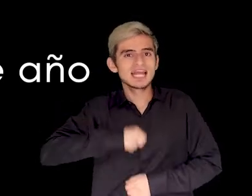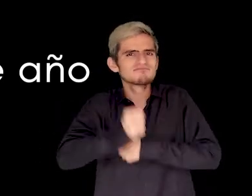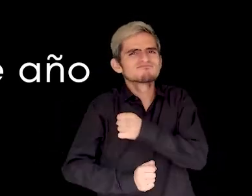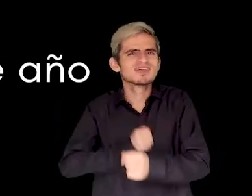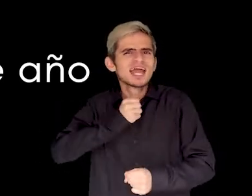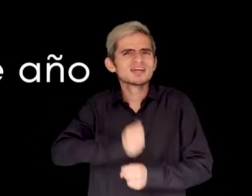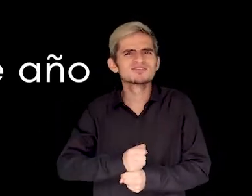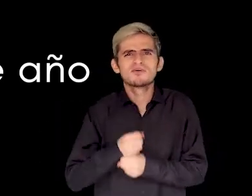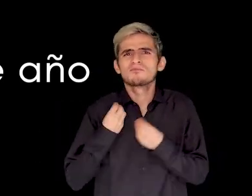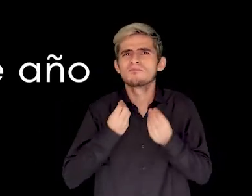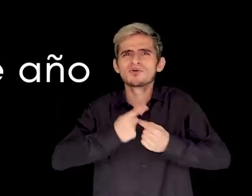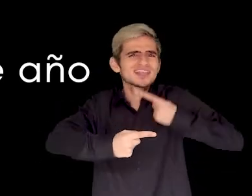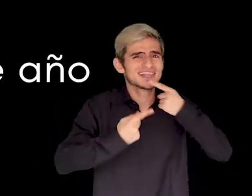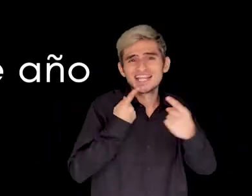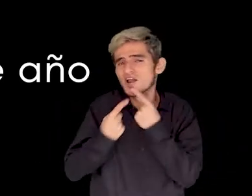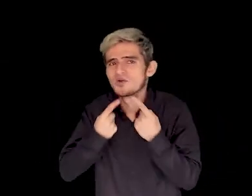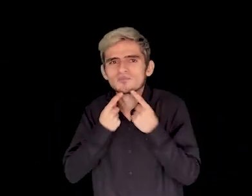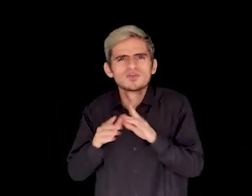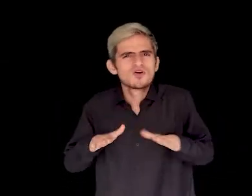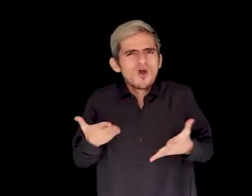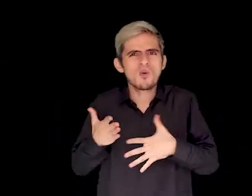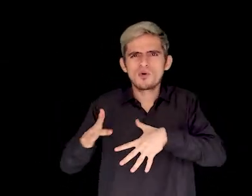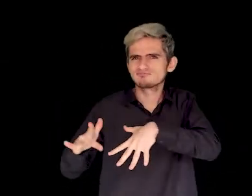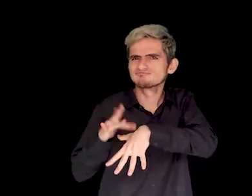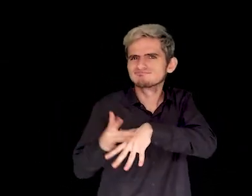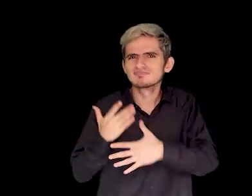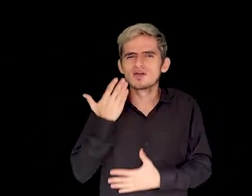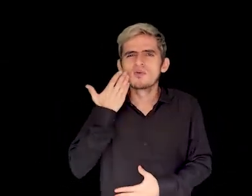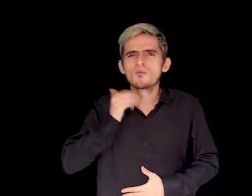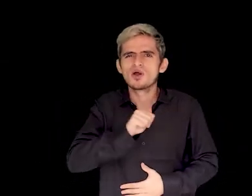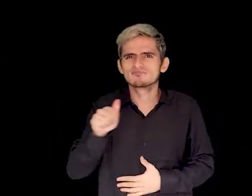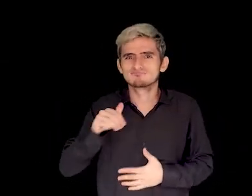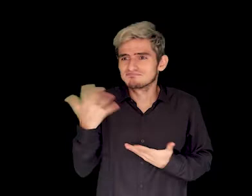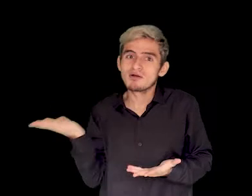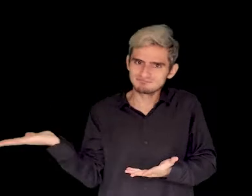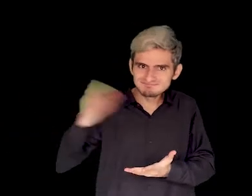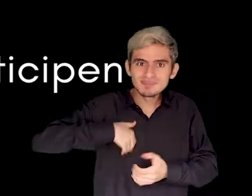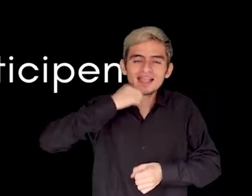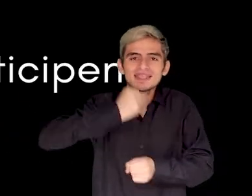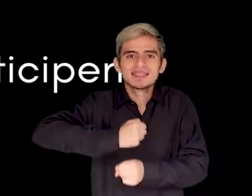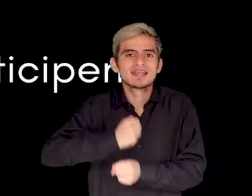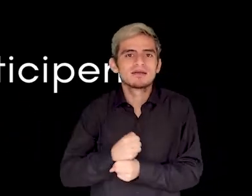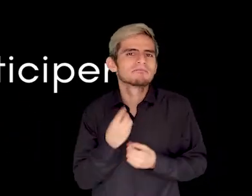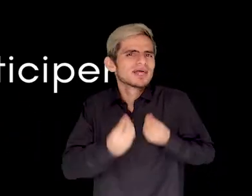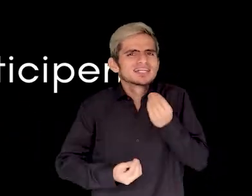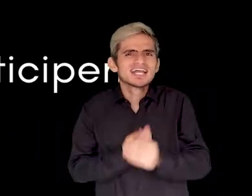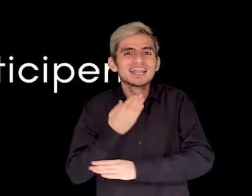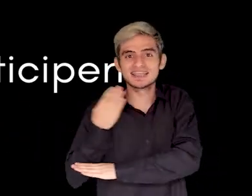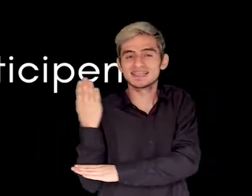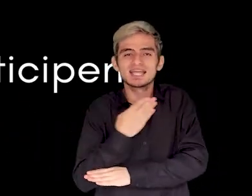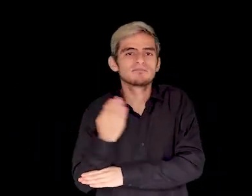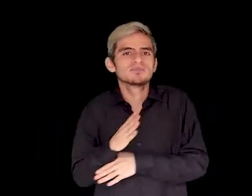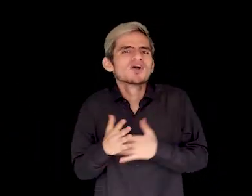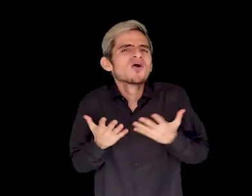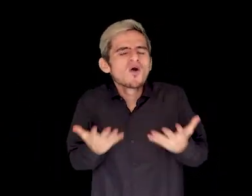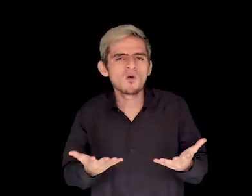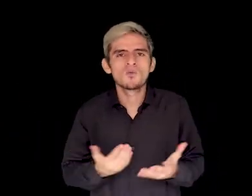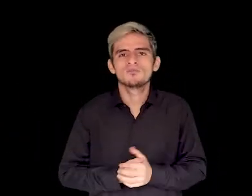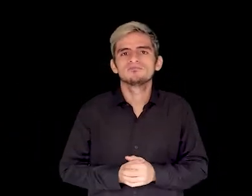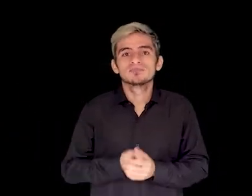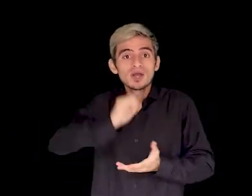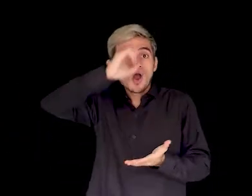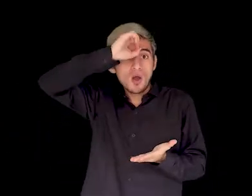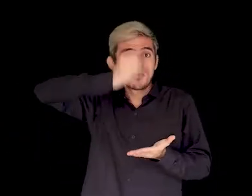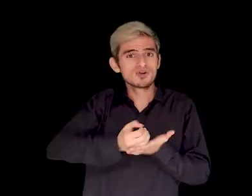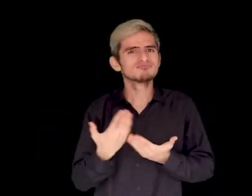There's been a lot of conversation this year about how to encourage more women to be in film or get more women into the conversation.